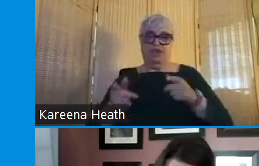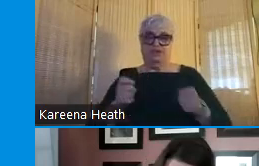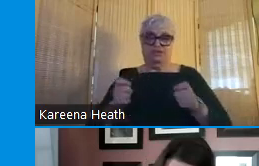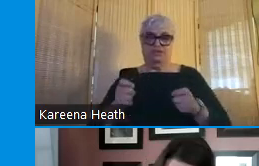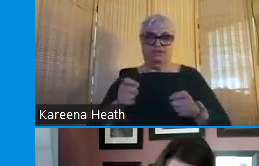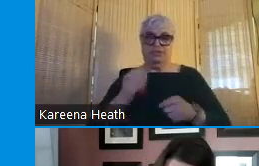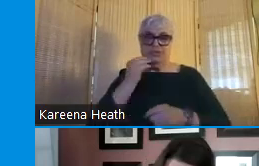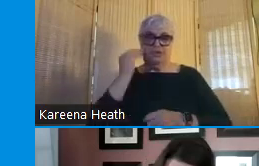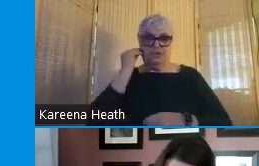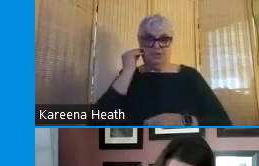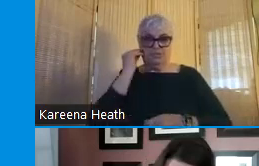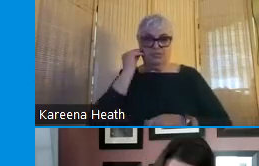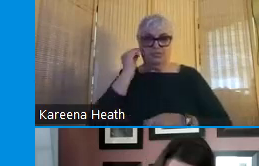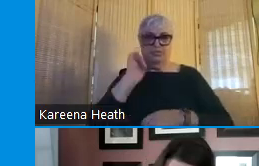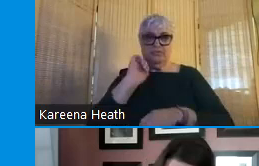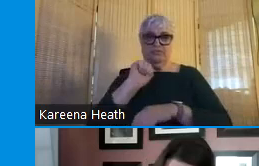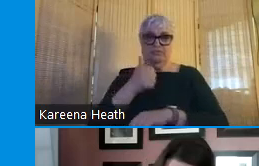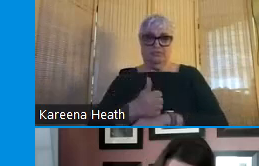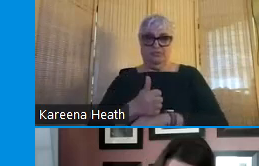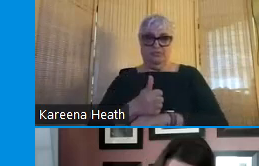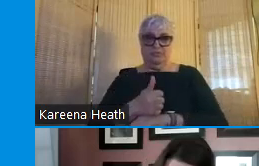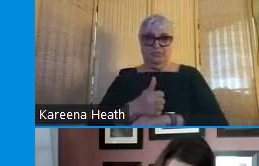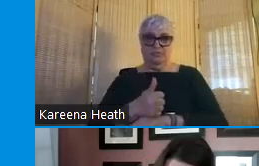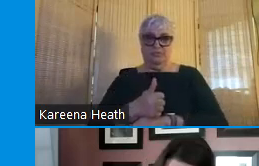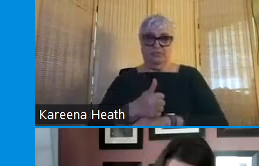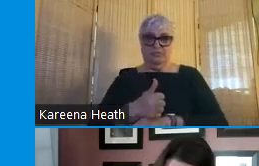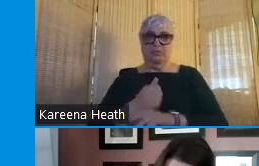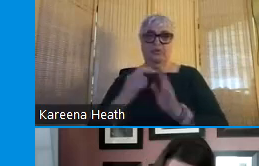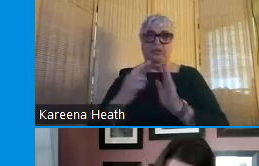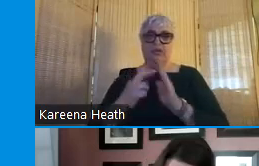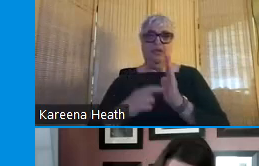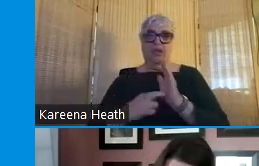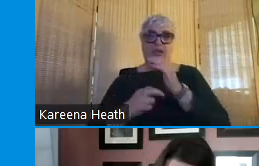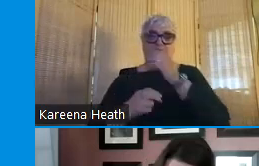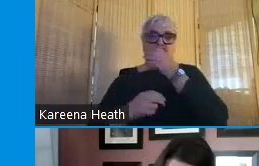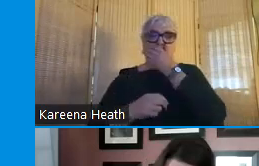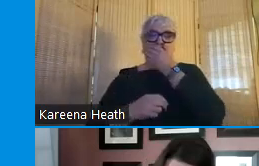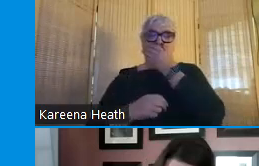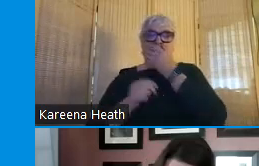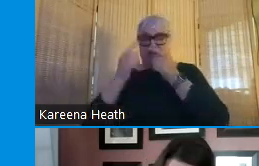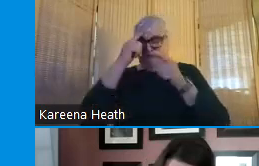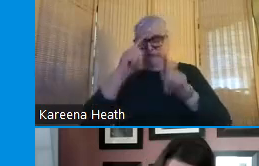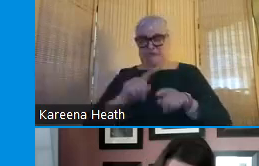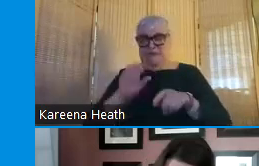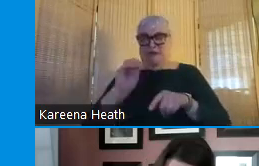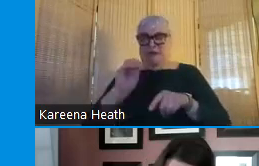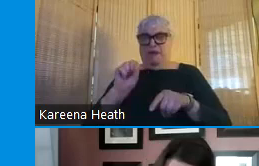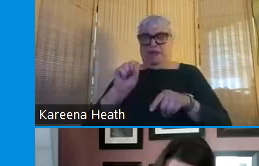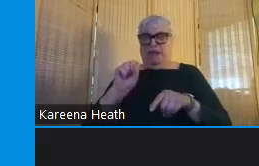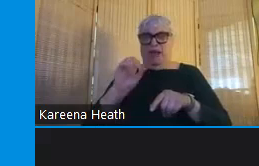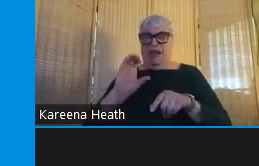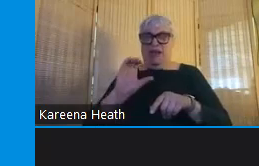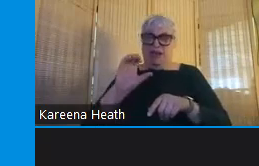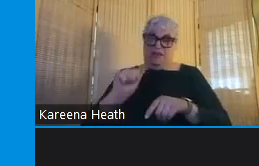have been set up, or these rules have been written in collaboration with OCFMH, who's worked